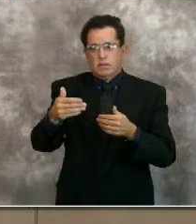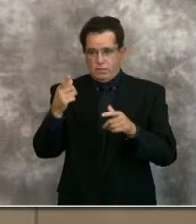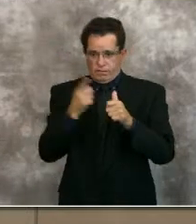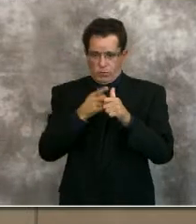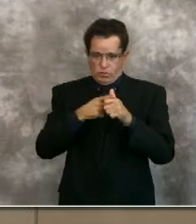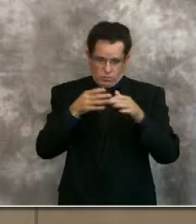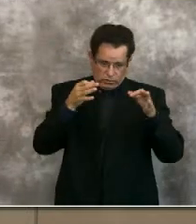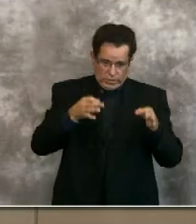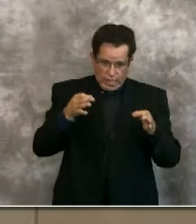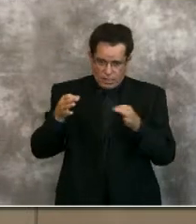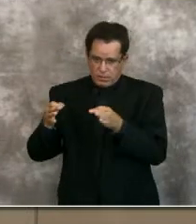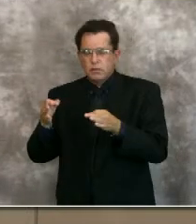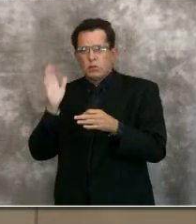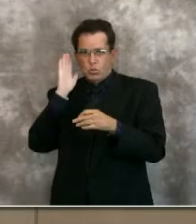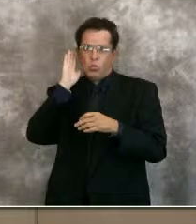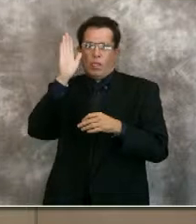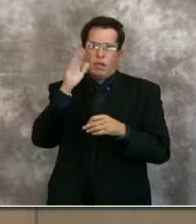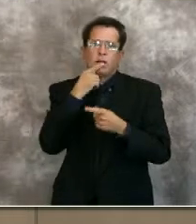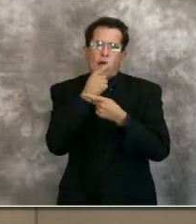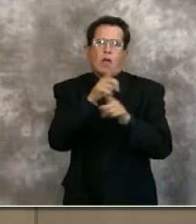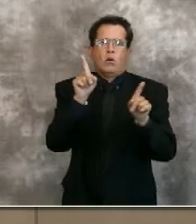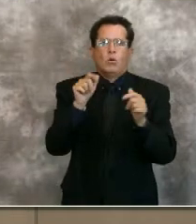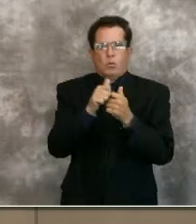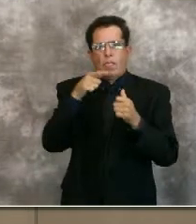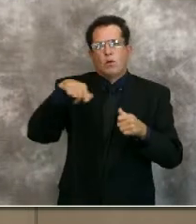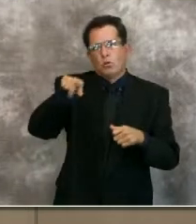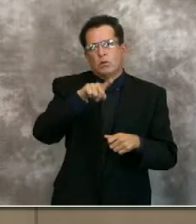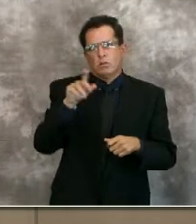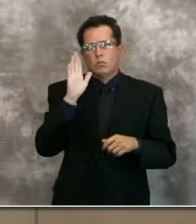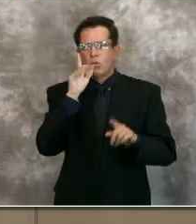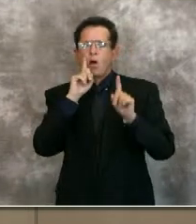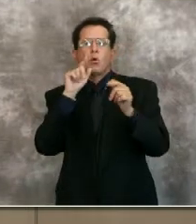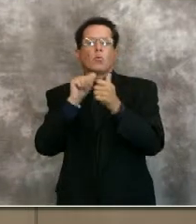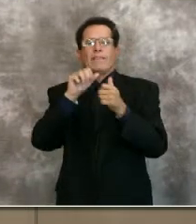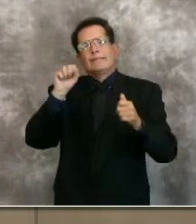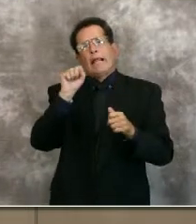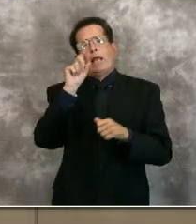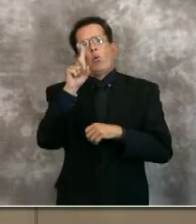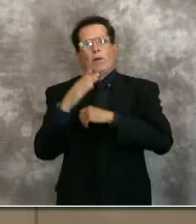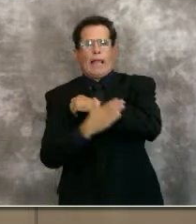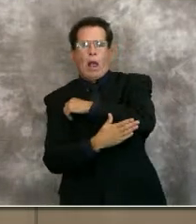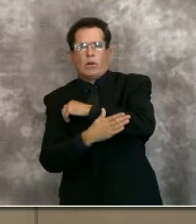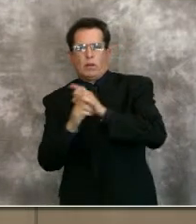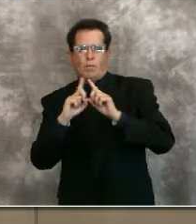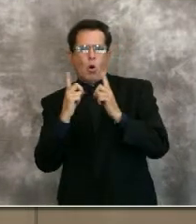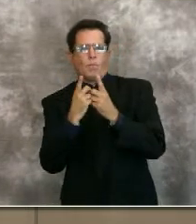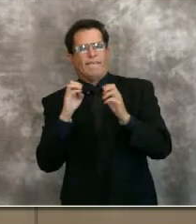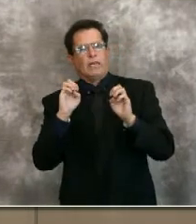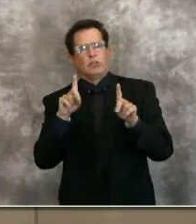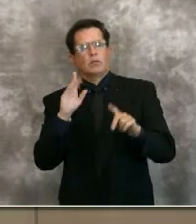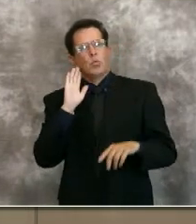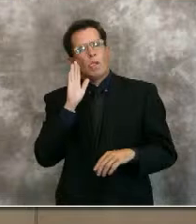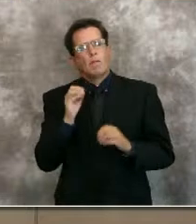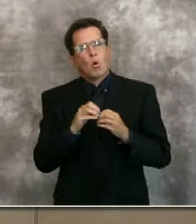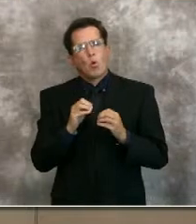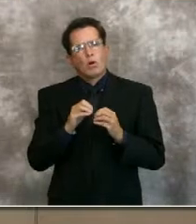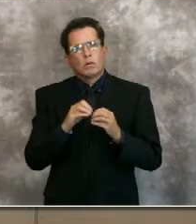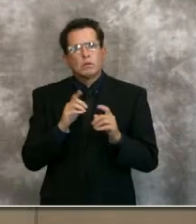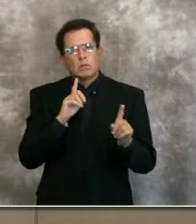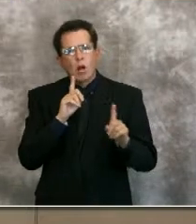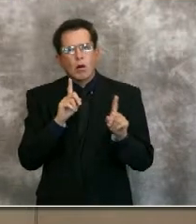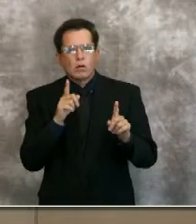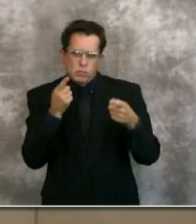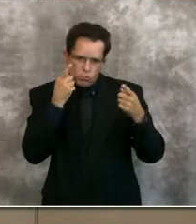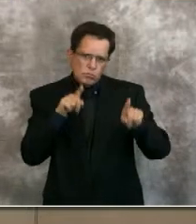decisions are made in collaboration with the San Diego County Department of Education. Thank you. And then the second question about schools